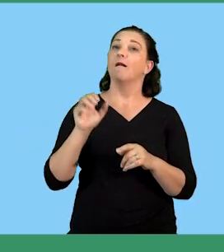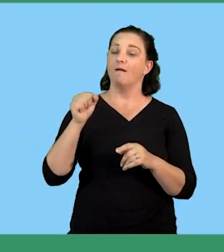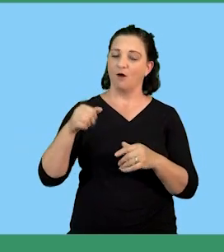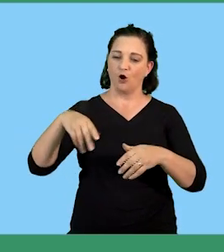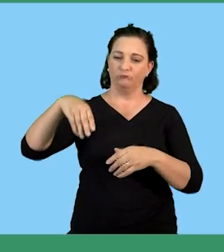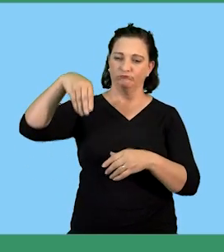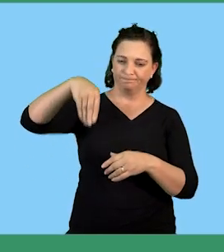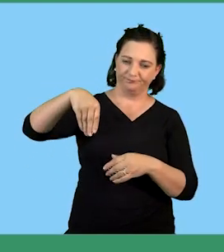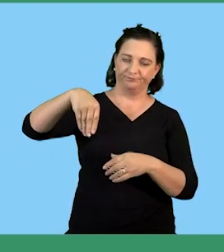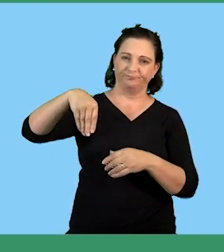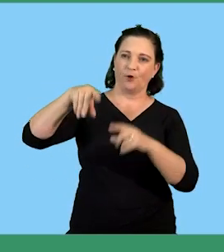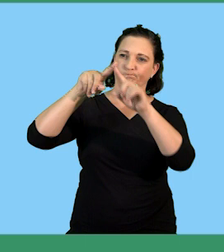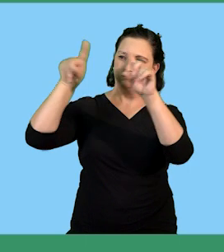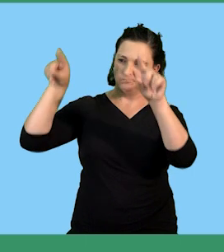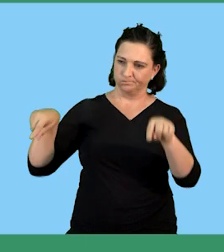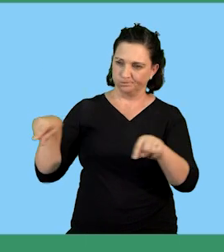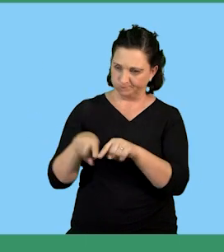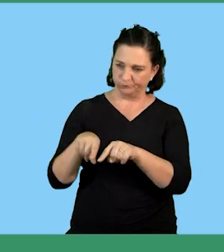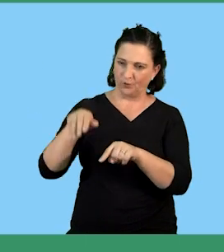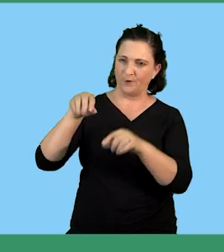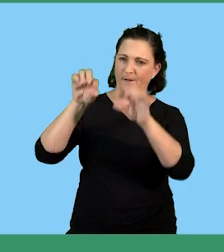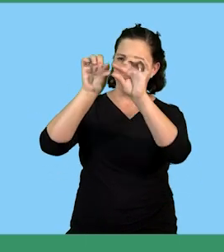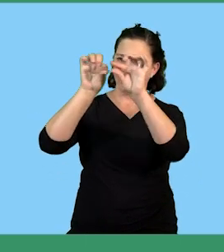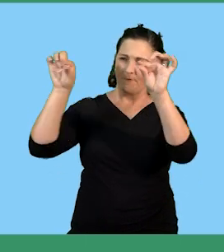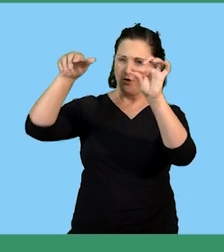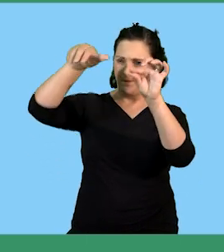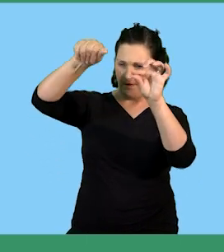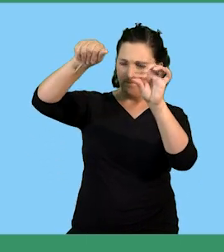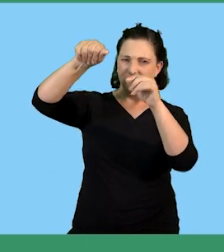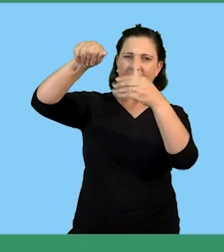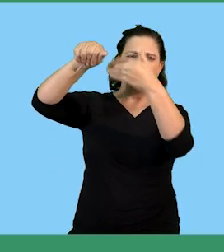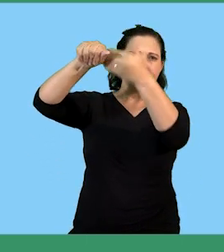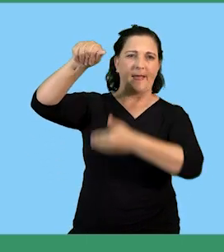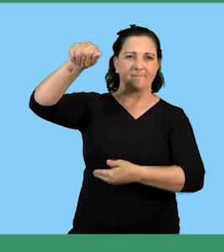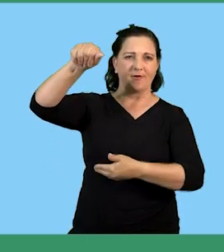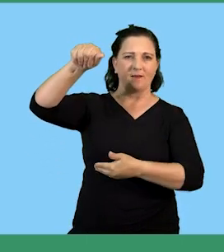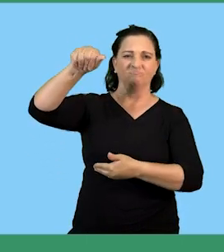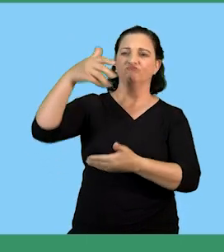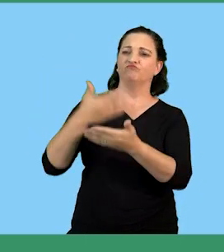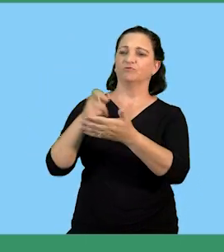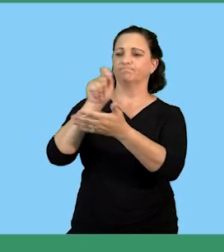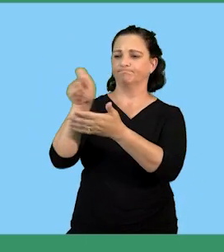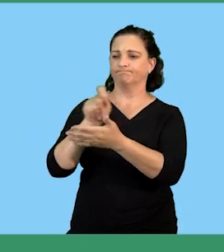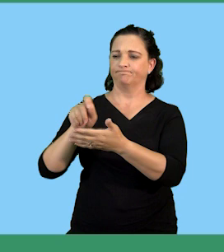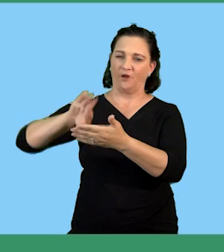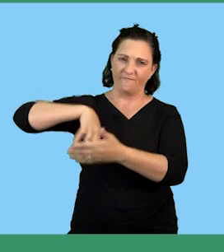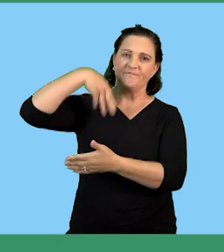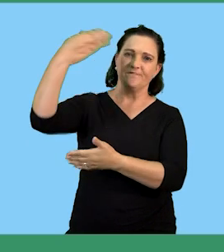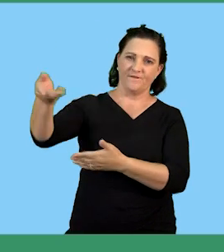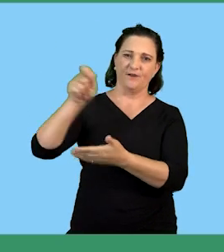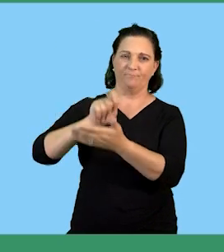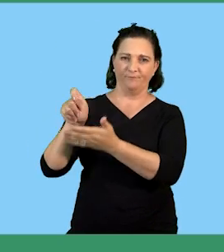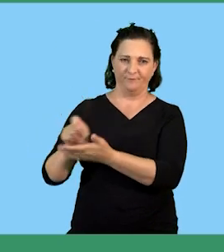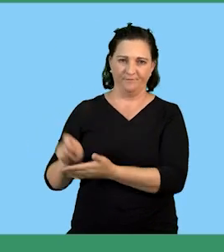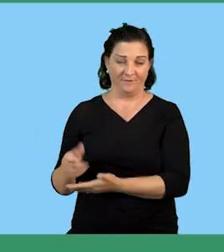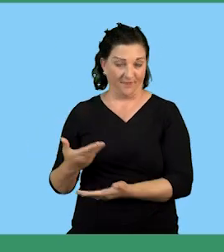a paper which is attached at the top and can be flipped over to present information sequentially. So